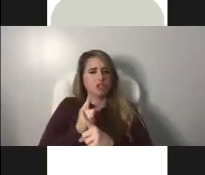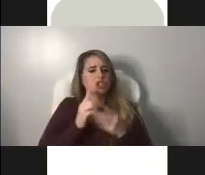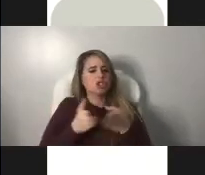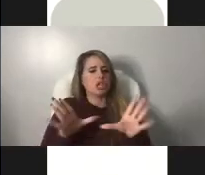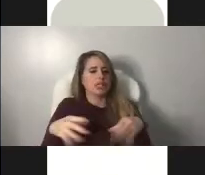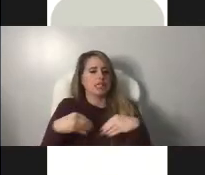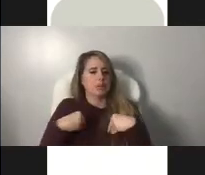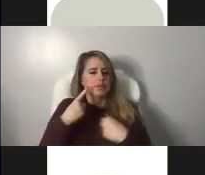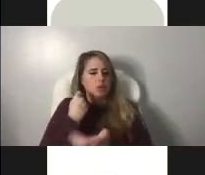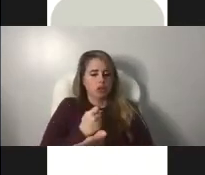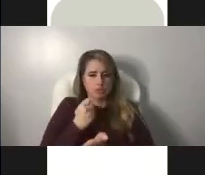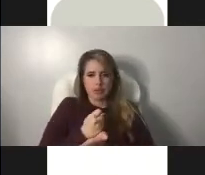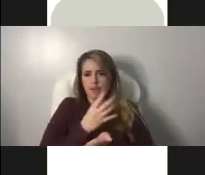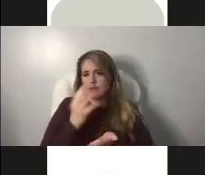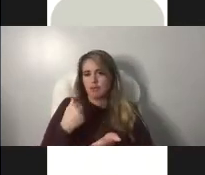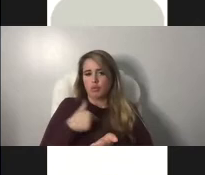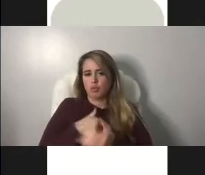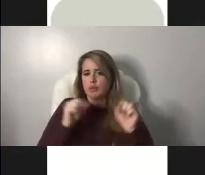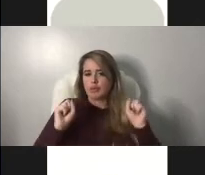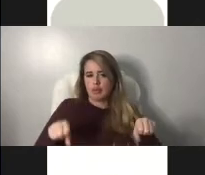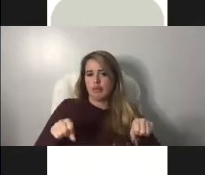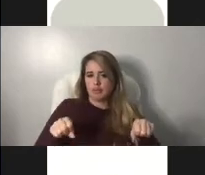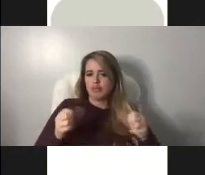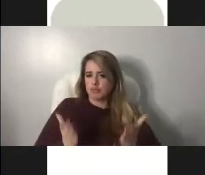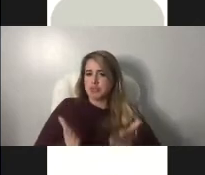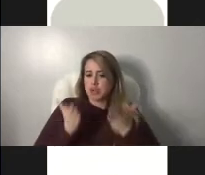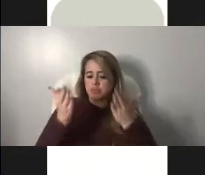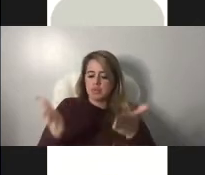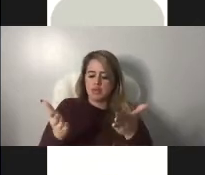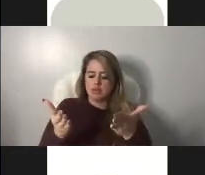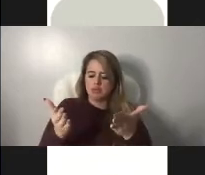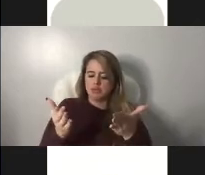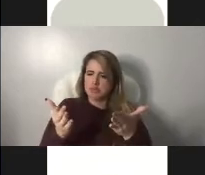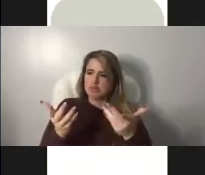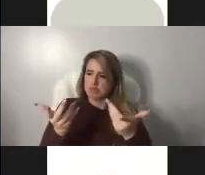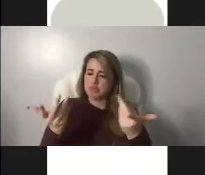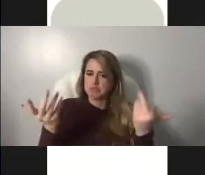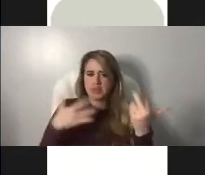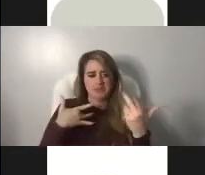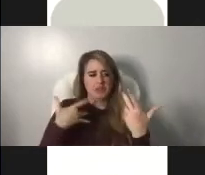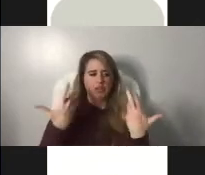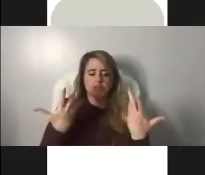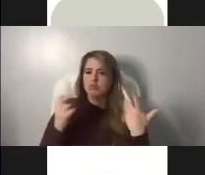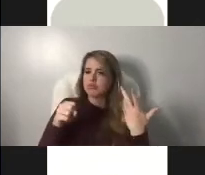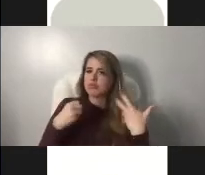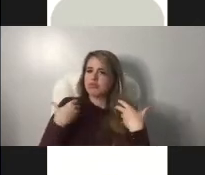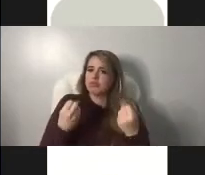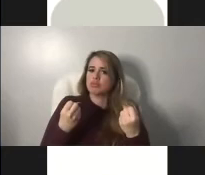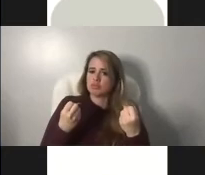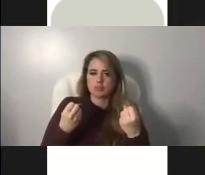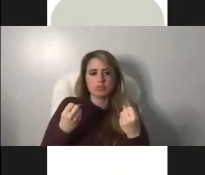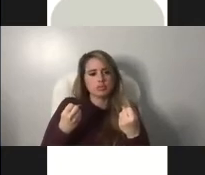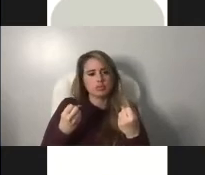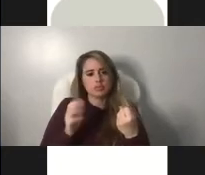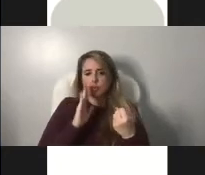treatment, and we can recommend that with a fair amount of